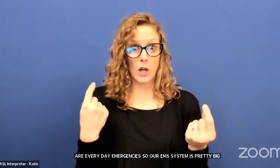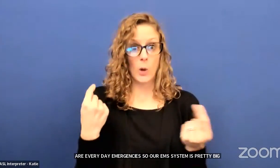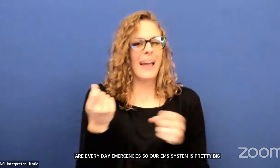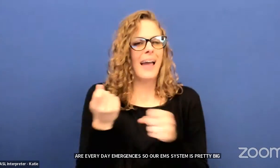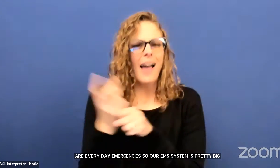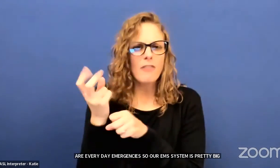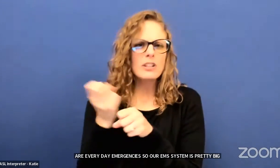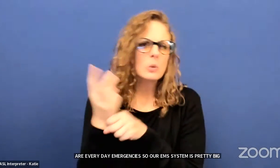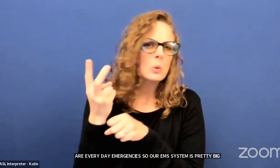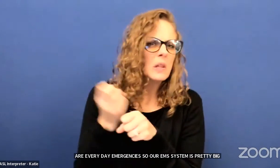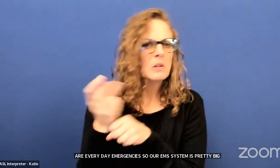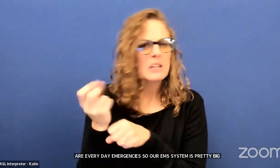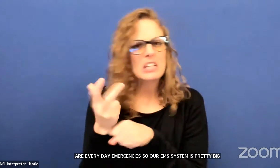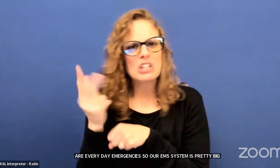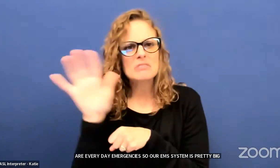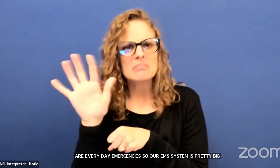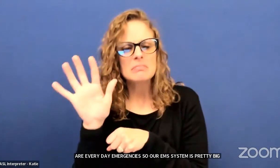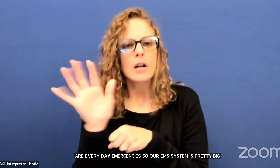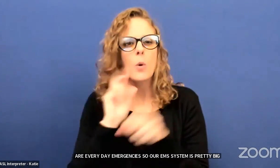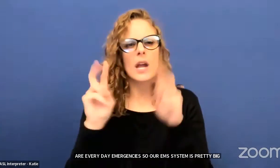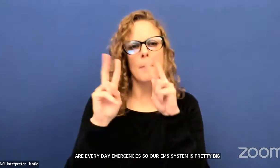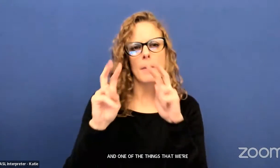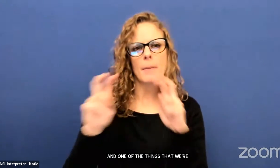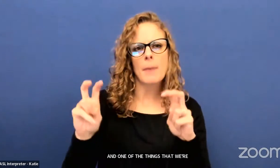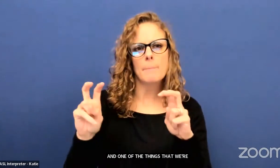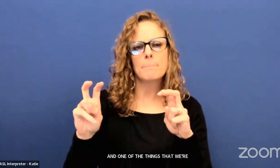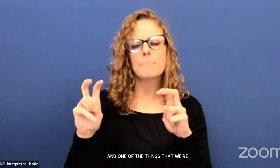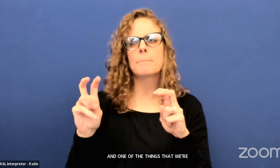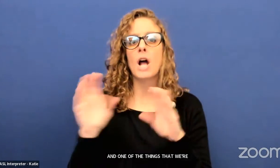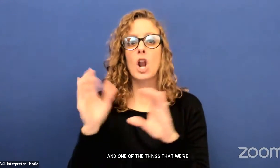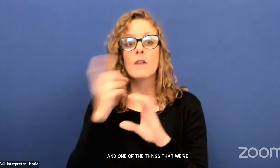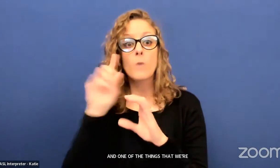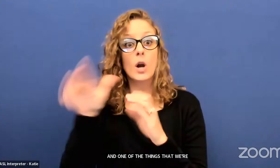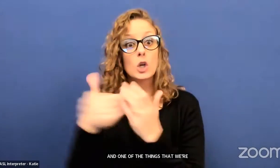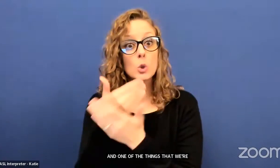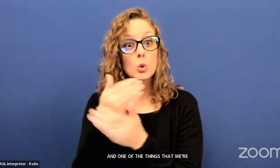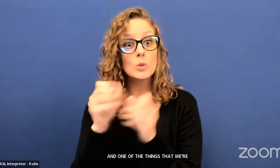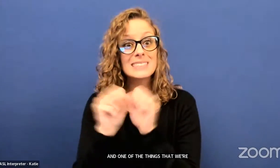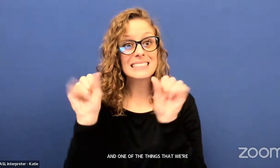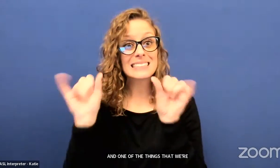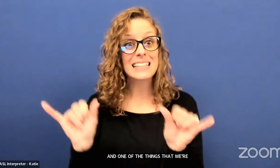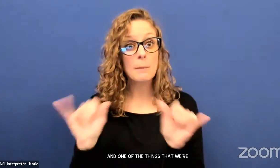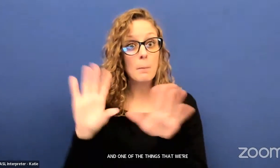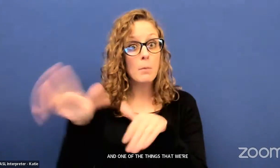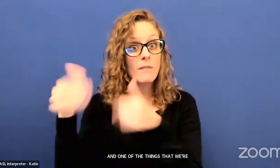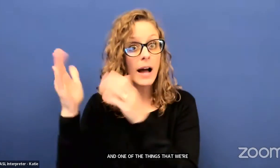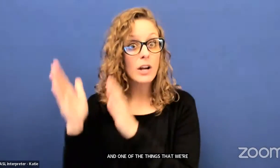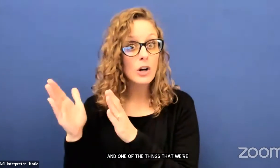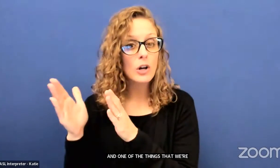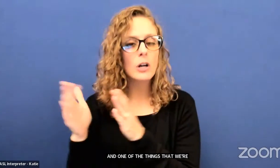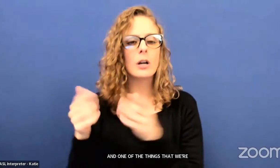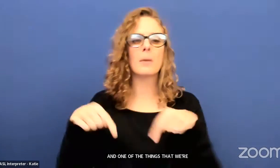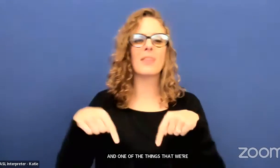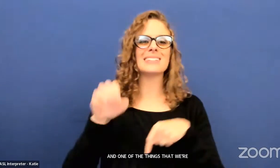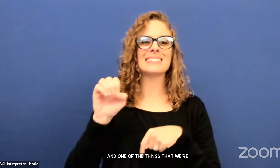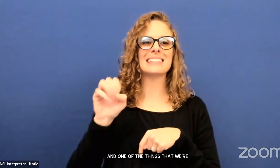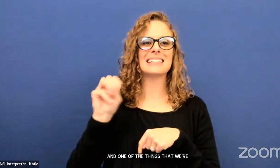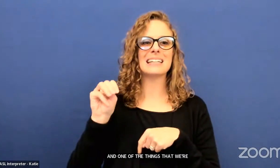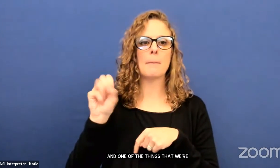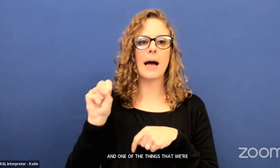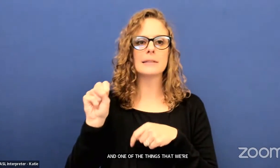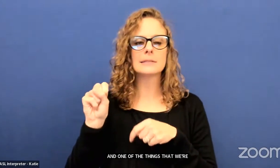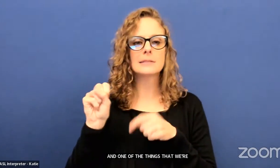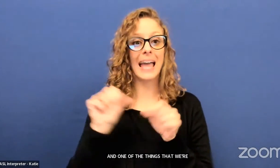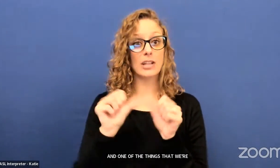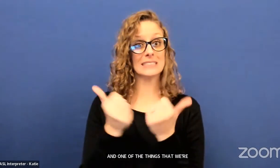we RFP out for a new system provider. But the EMS agency has undertaken sort of a year-long system redesign